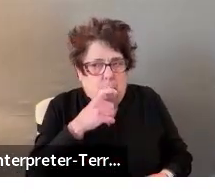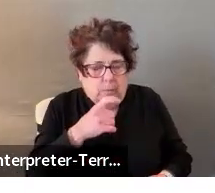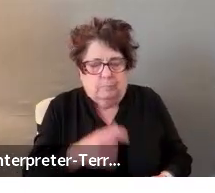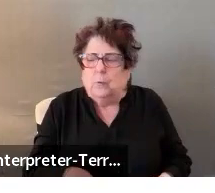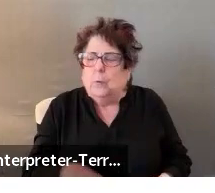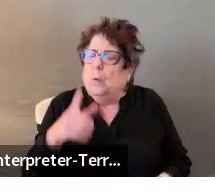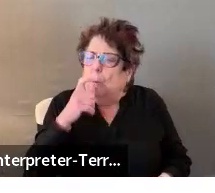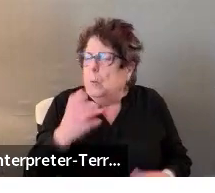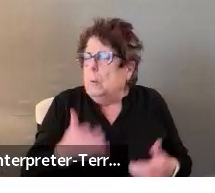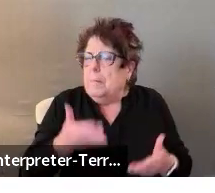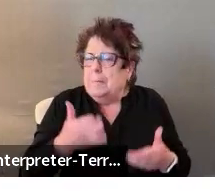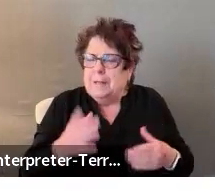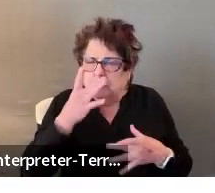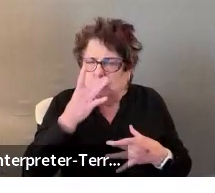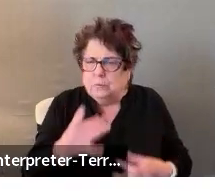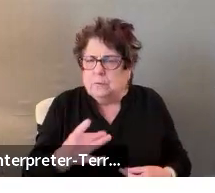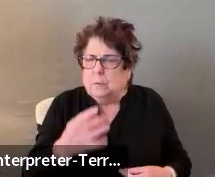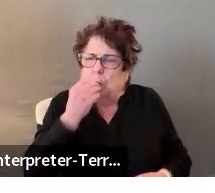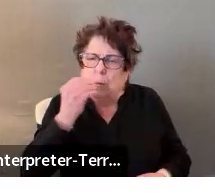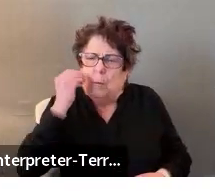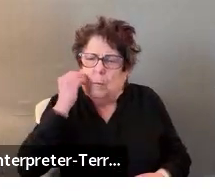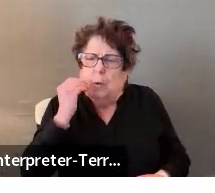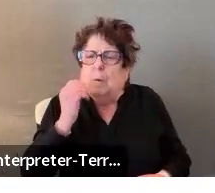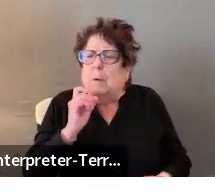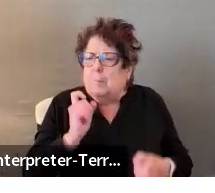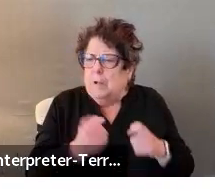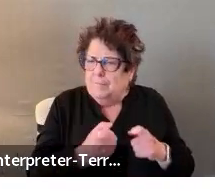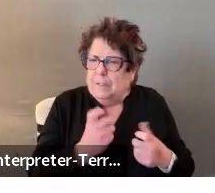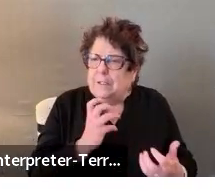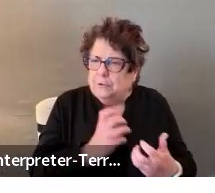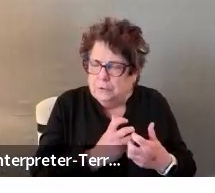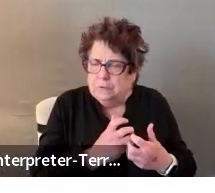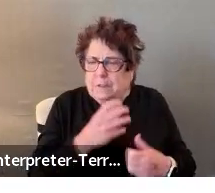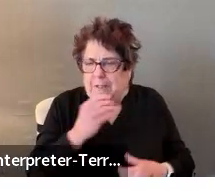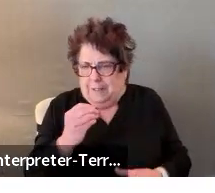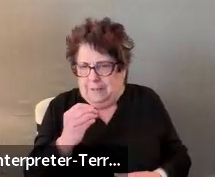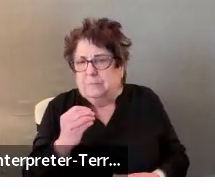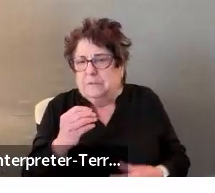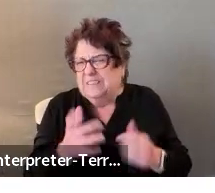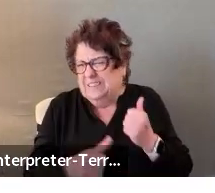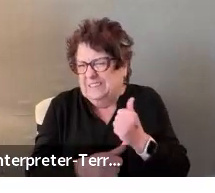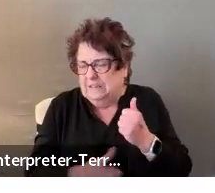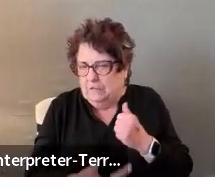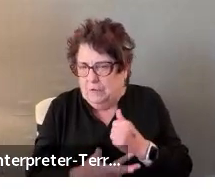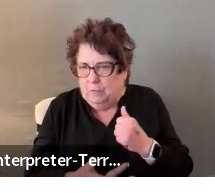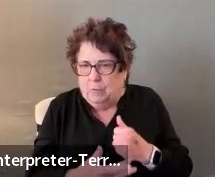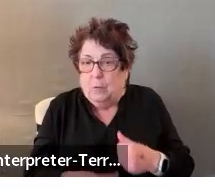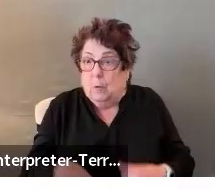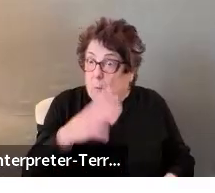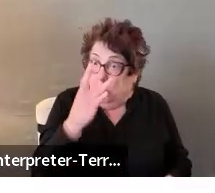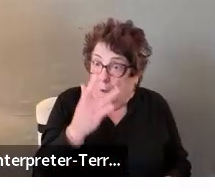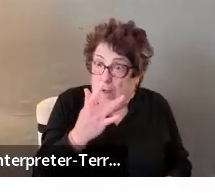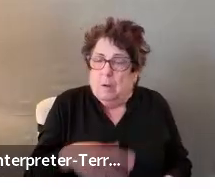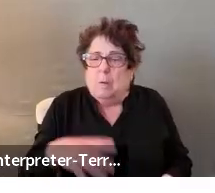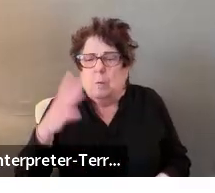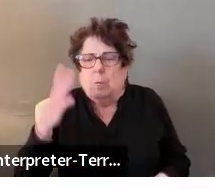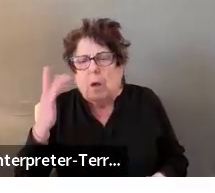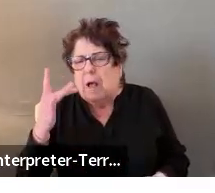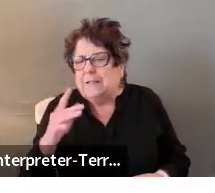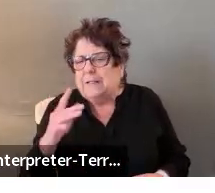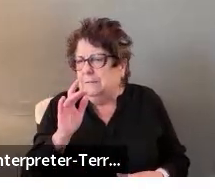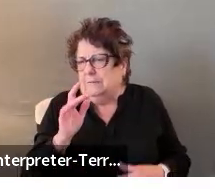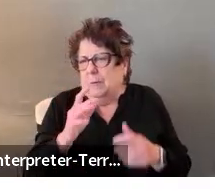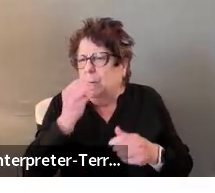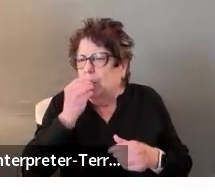modifications and assistive technology? The why. Why is home modification and assistive technology important? The